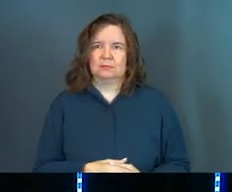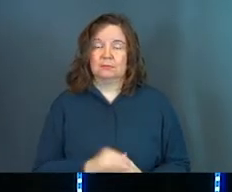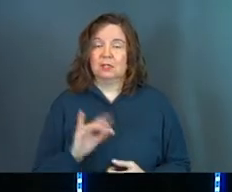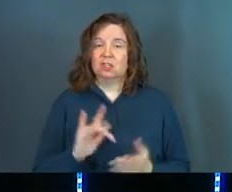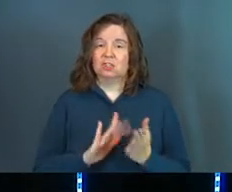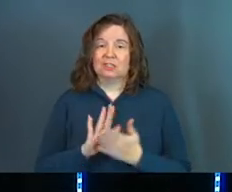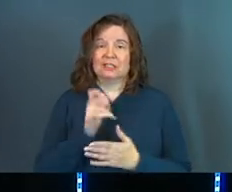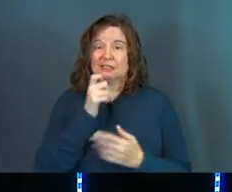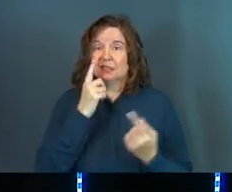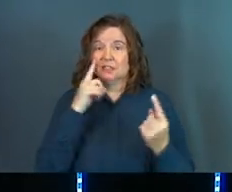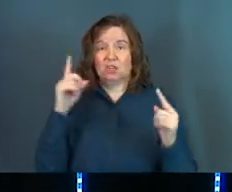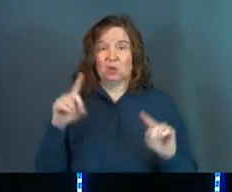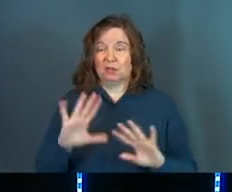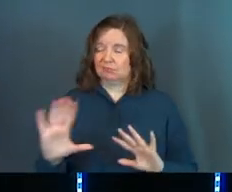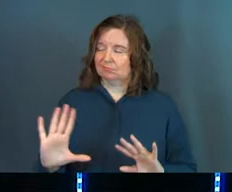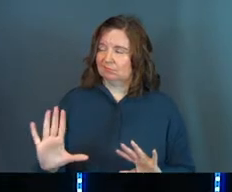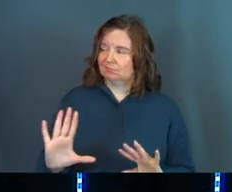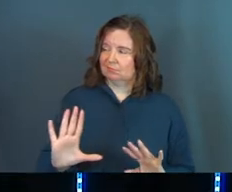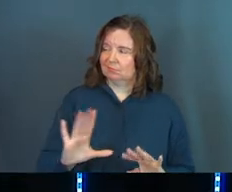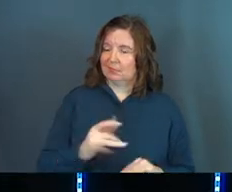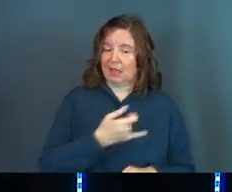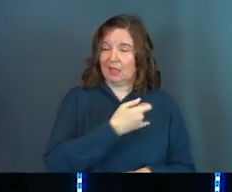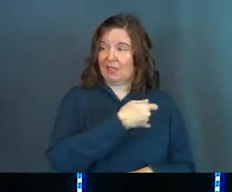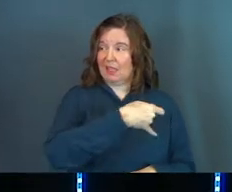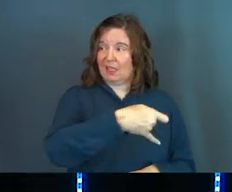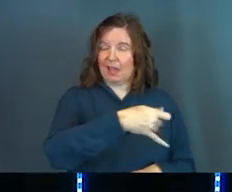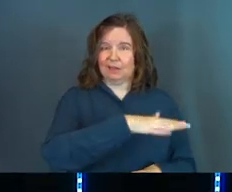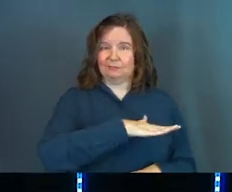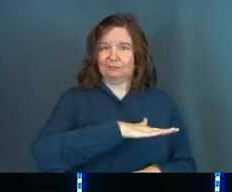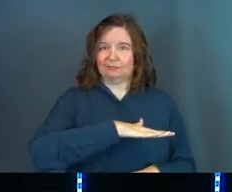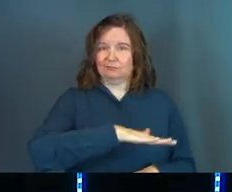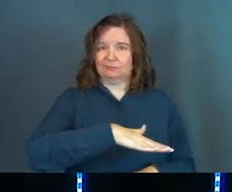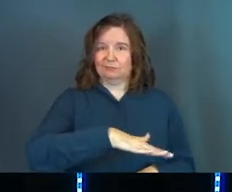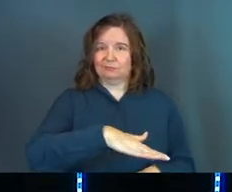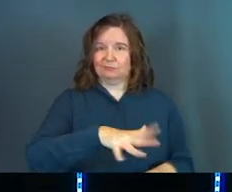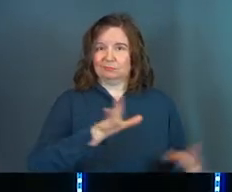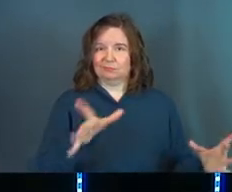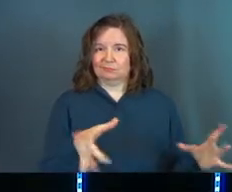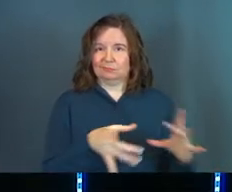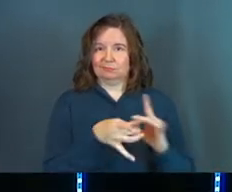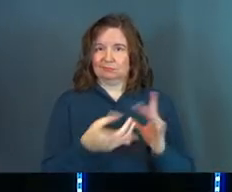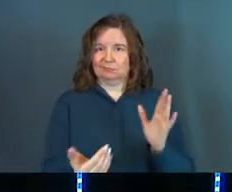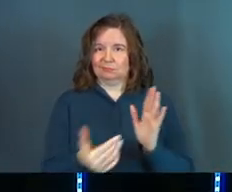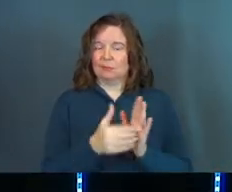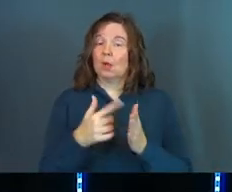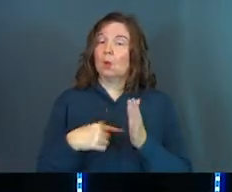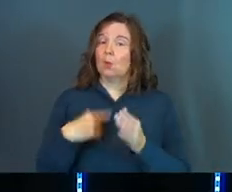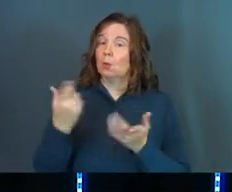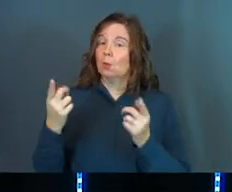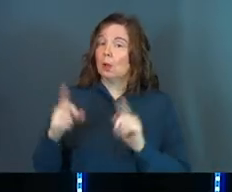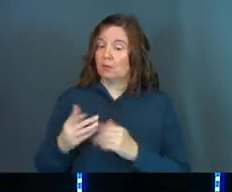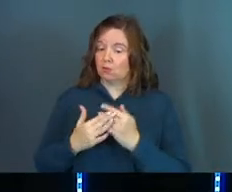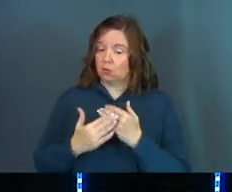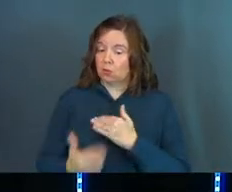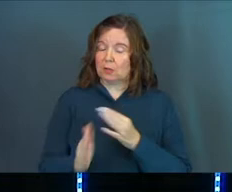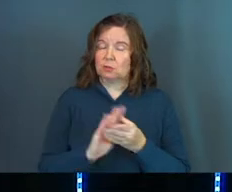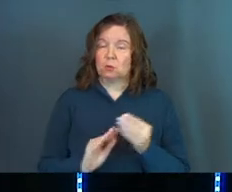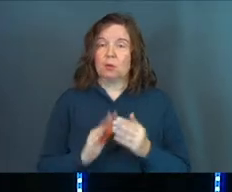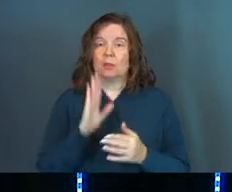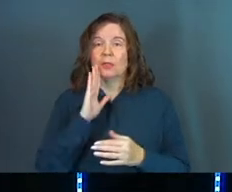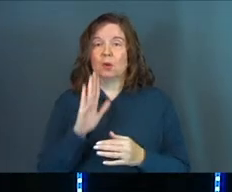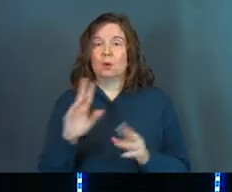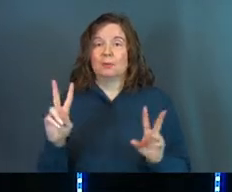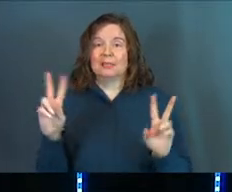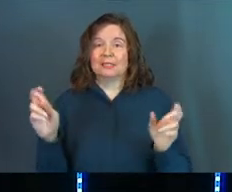And Jesus doesn't agree. Jesus erases the line. You could see it like that. Now, what's about to happen for the rest of the story is there's going